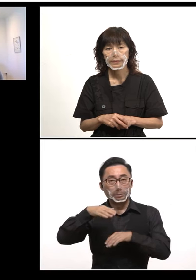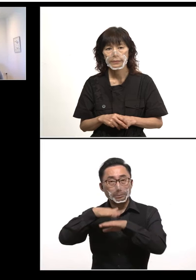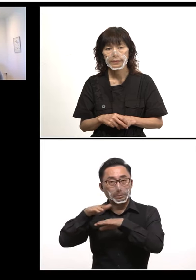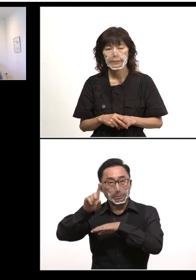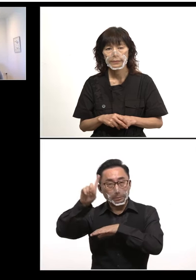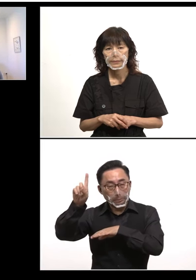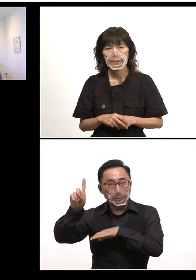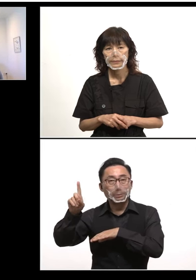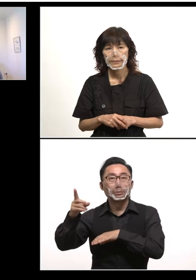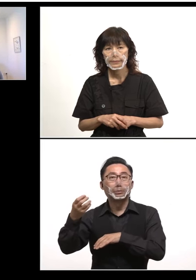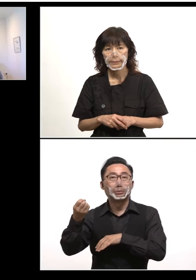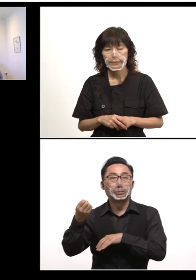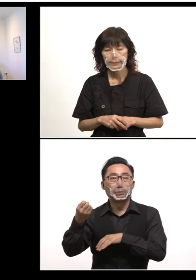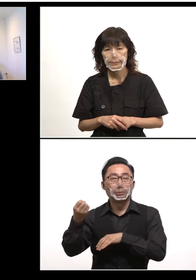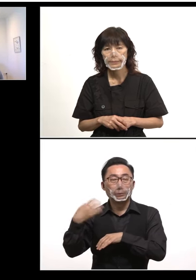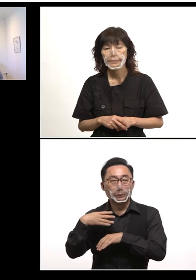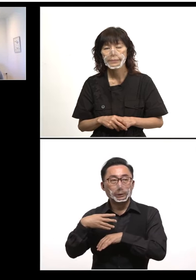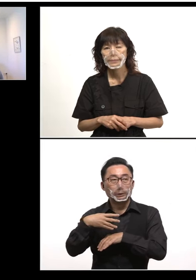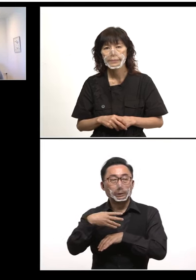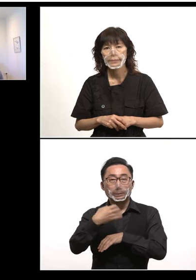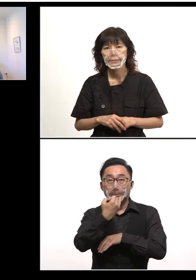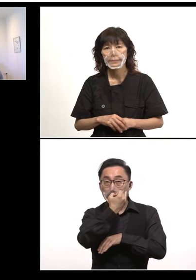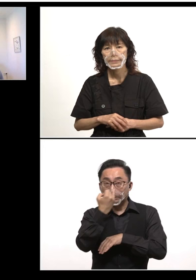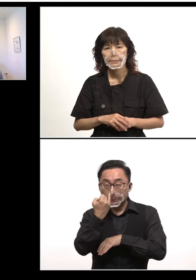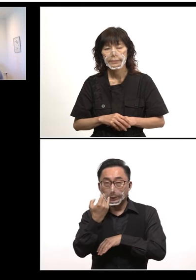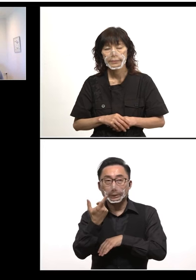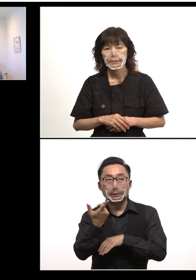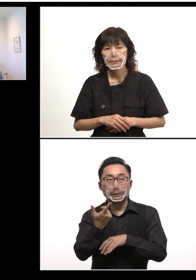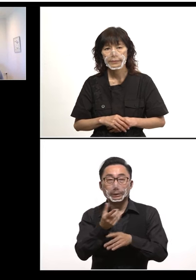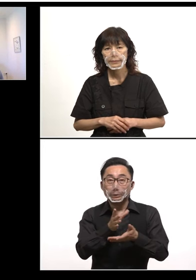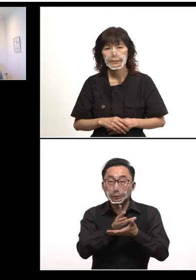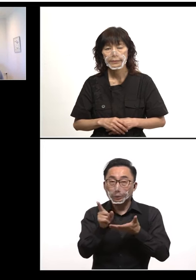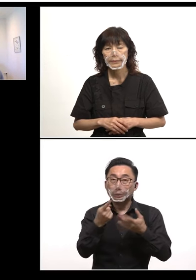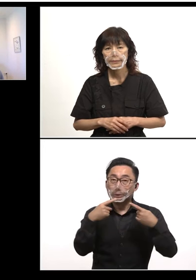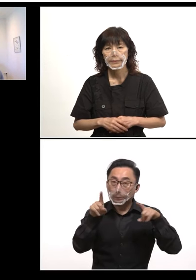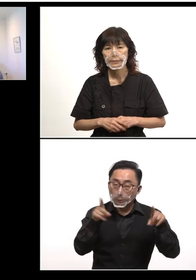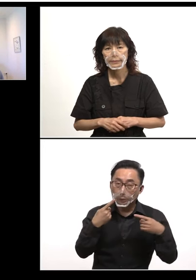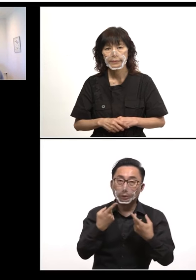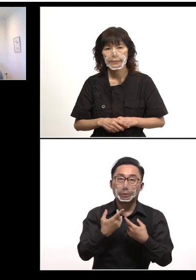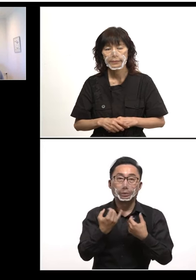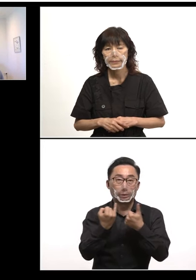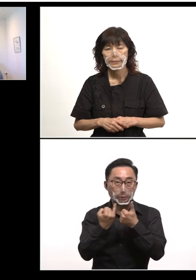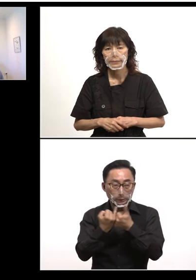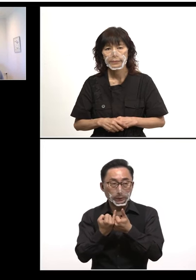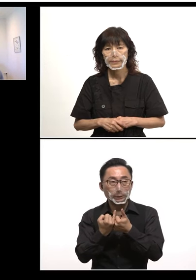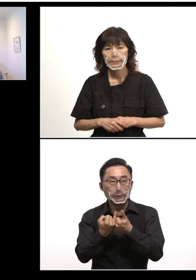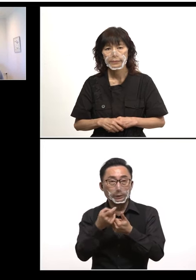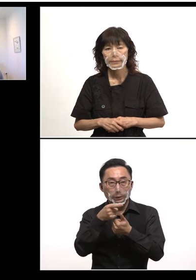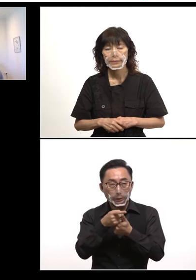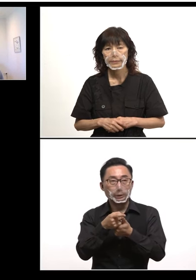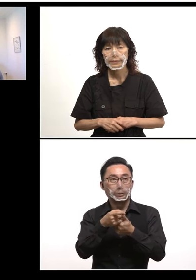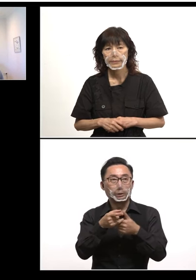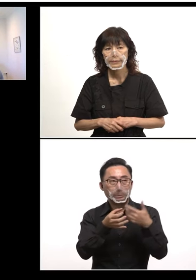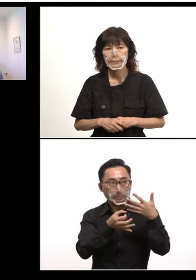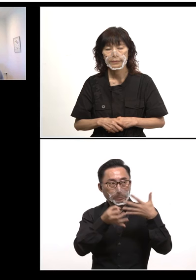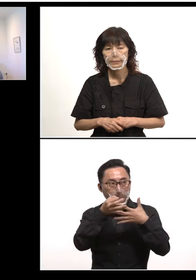a lot of blind students and musicians are now working all over Taiwan as in all different